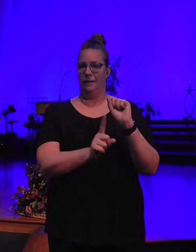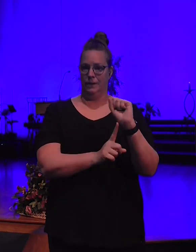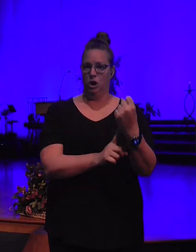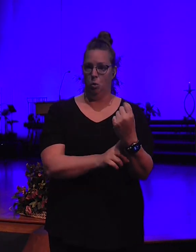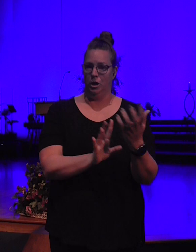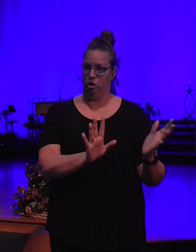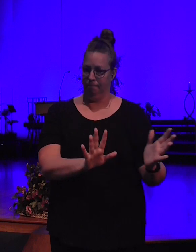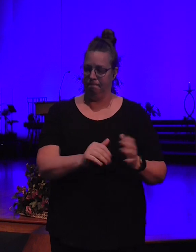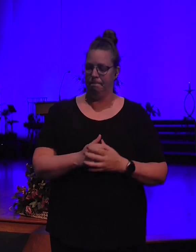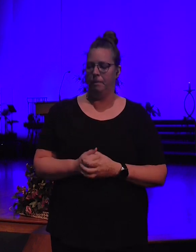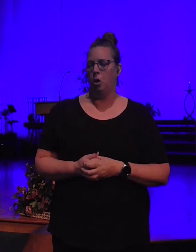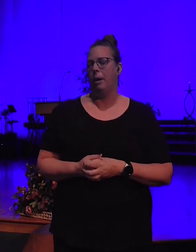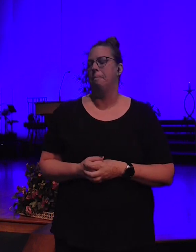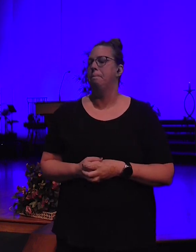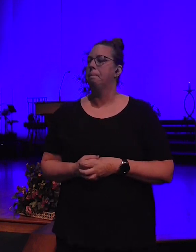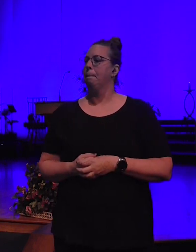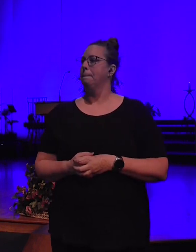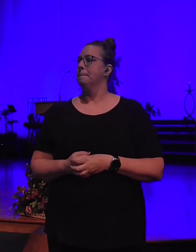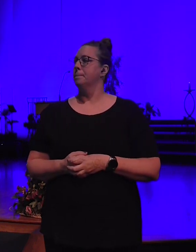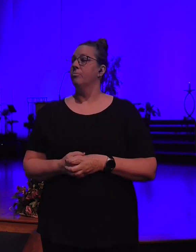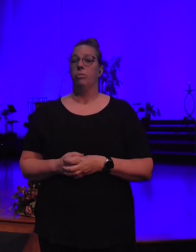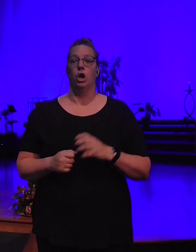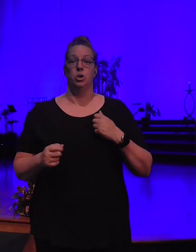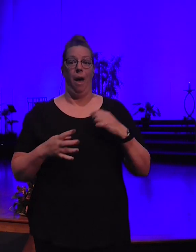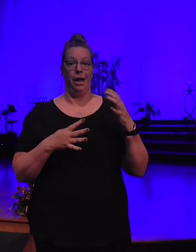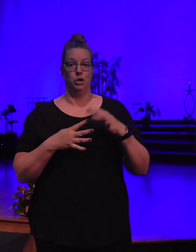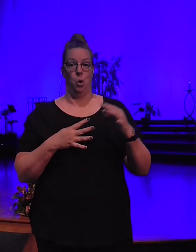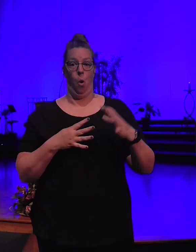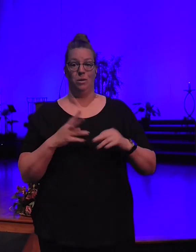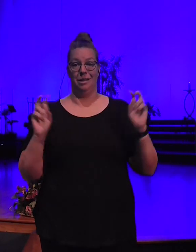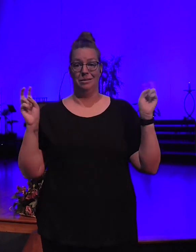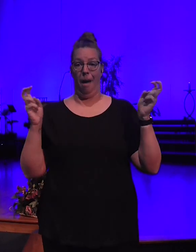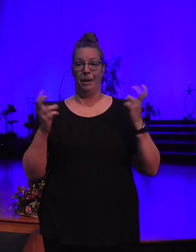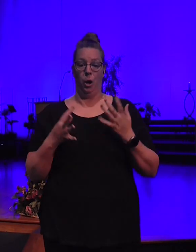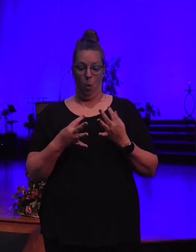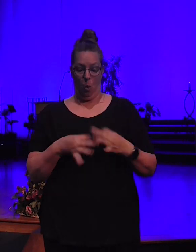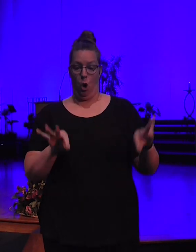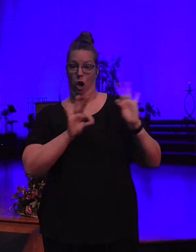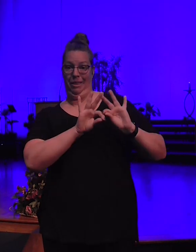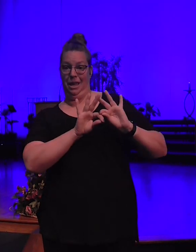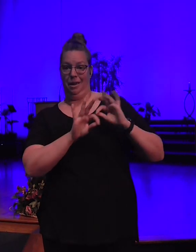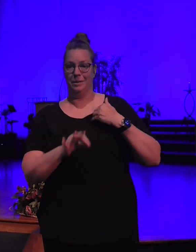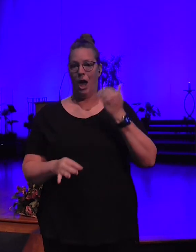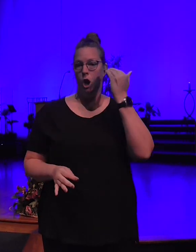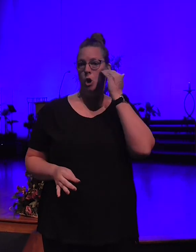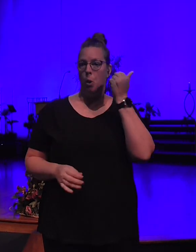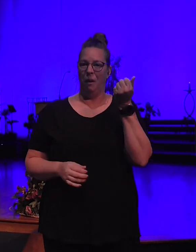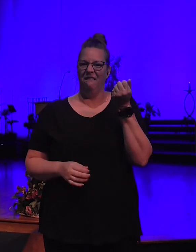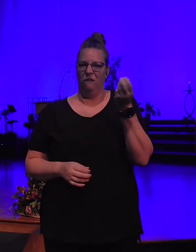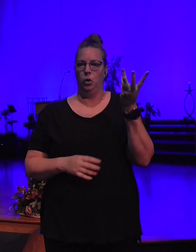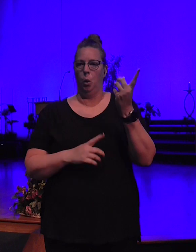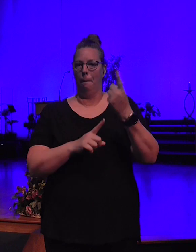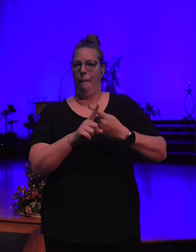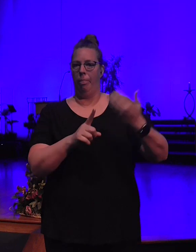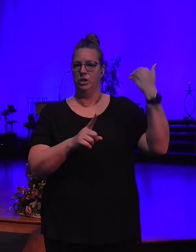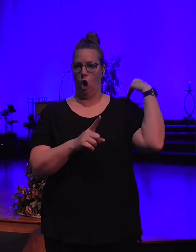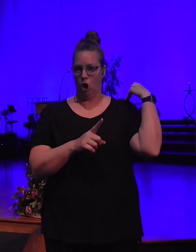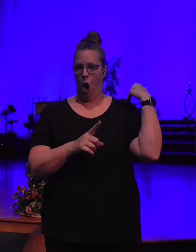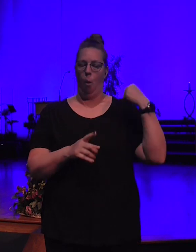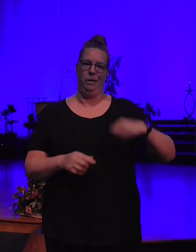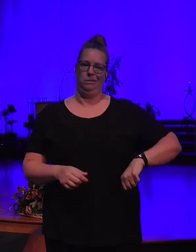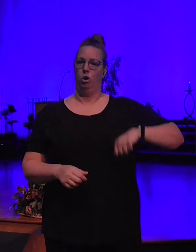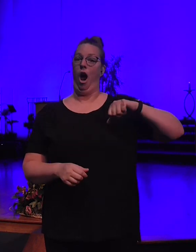situation. So I chose the topic worthy because I knew a couple months ago I would be speaking today, and it's